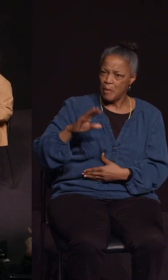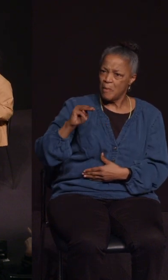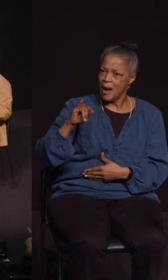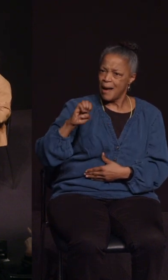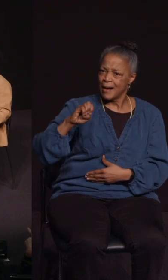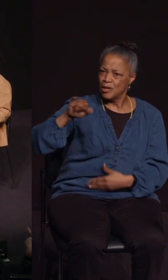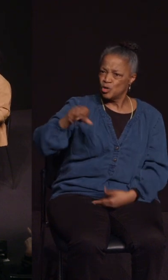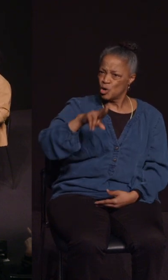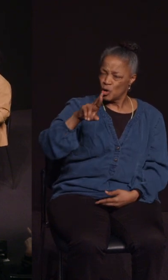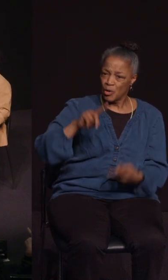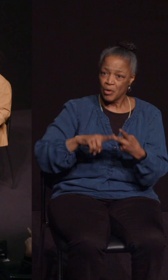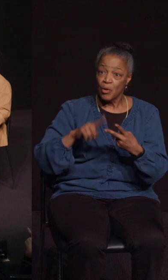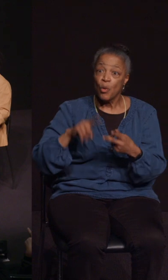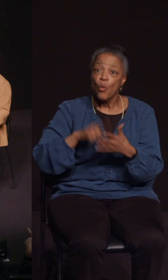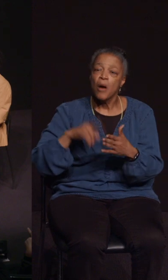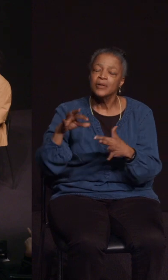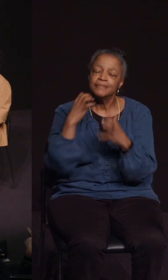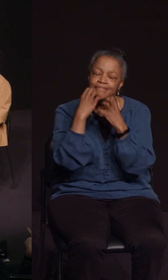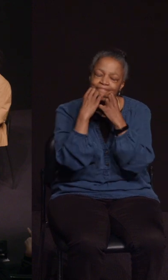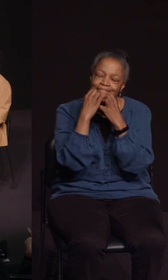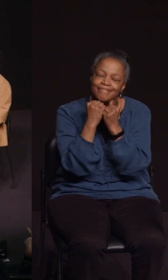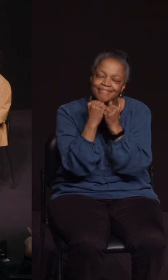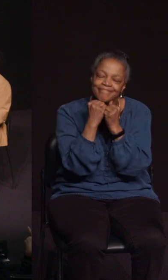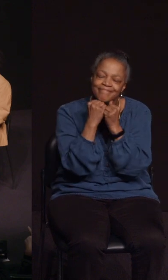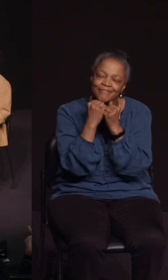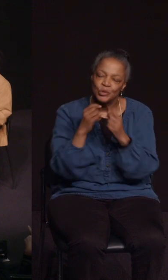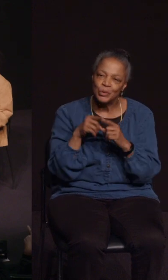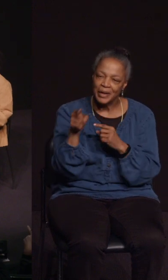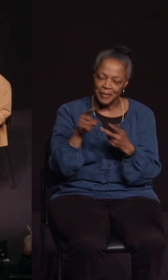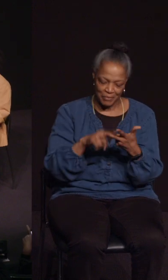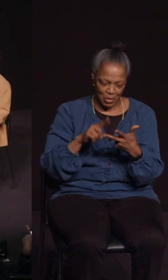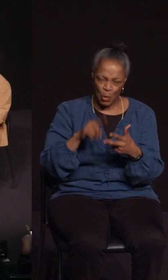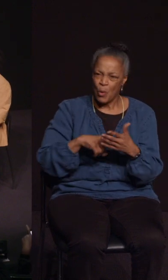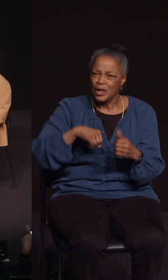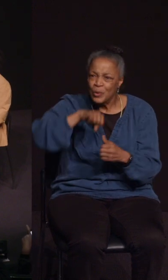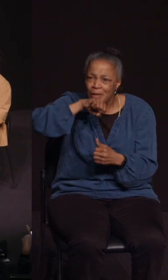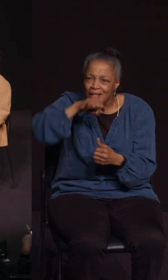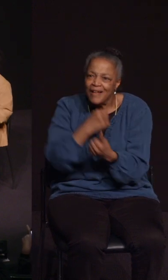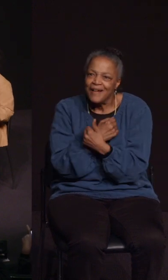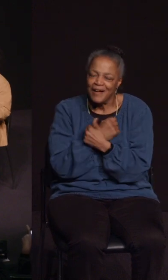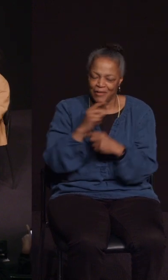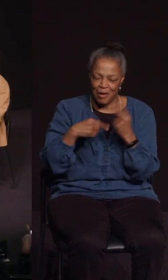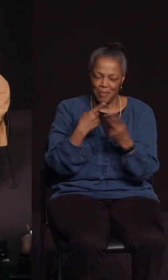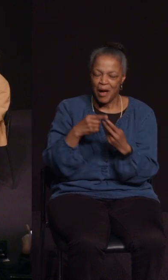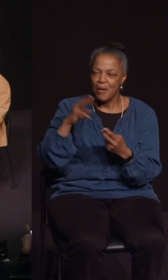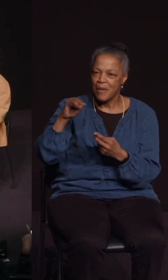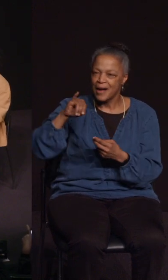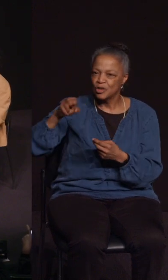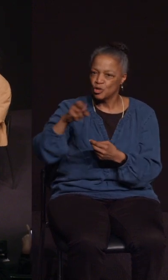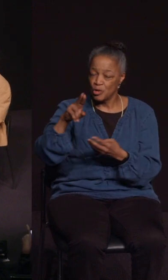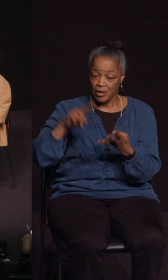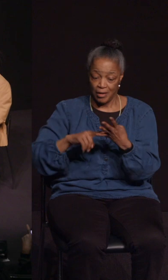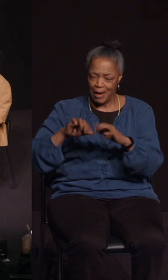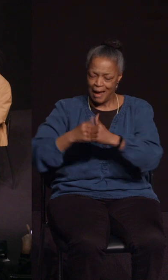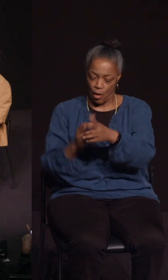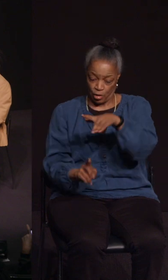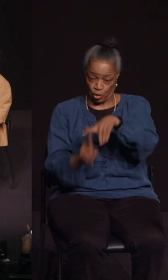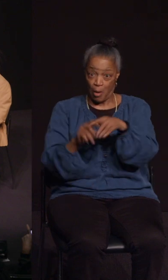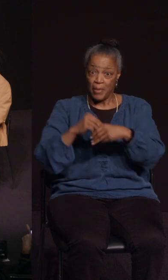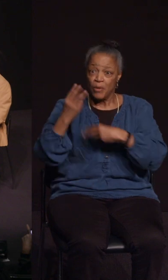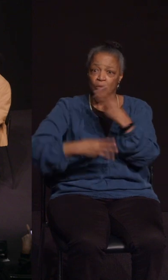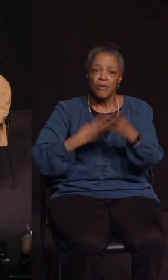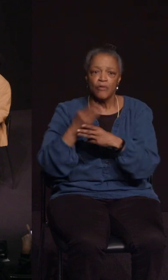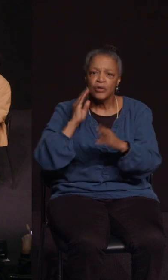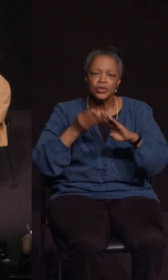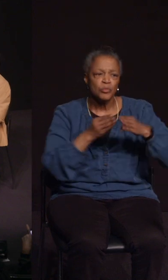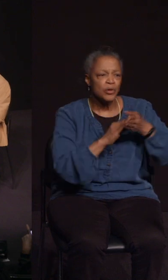What did he cherish and hold dear? What do you love about him? How did he show up in the world for his community